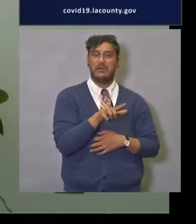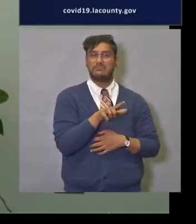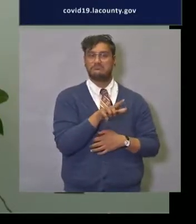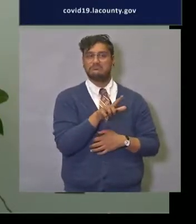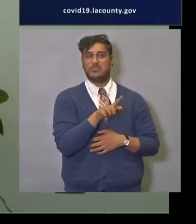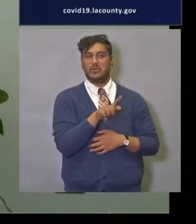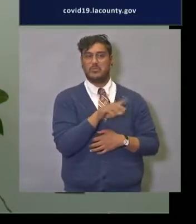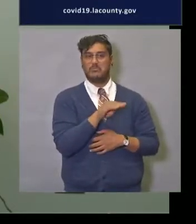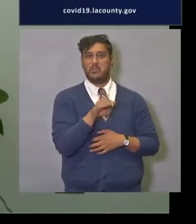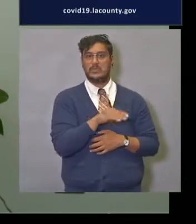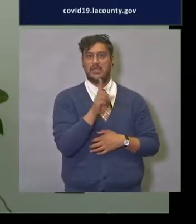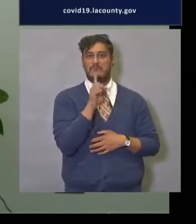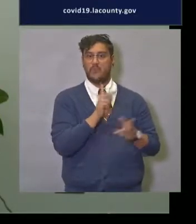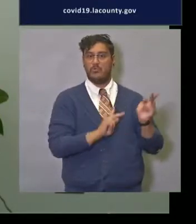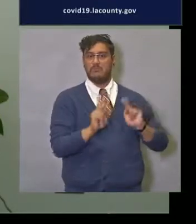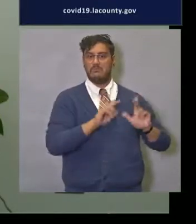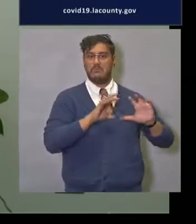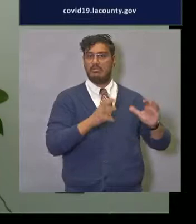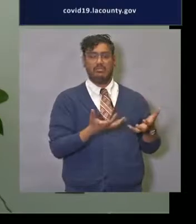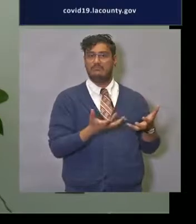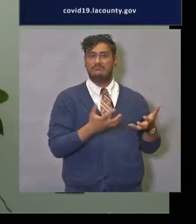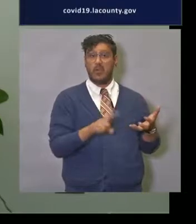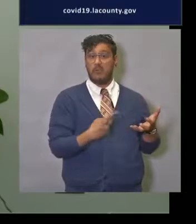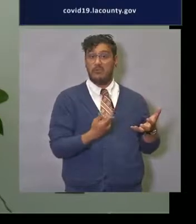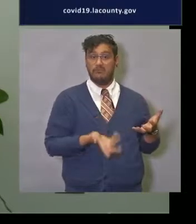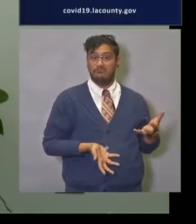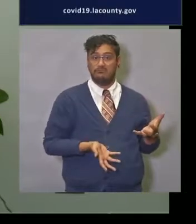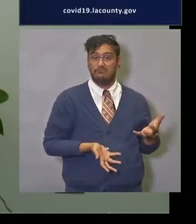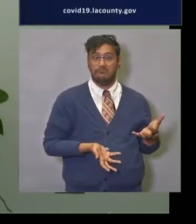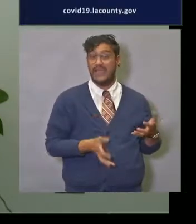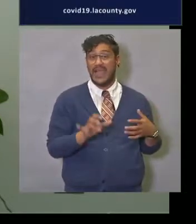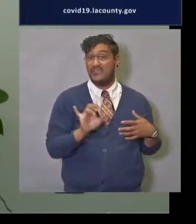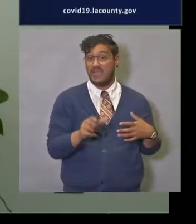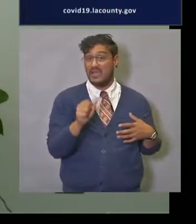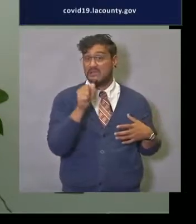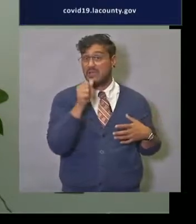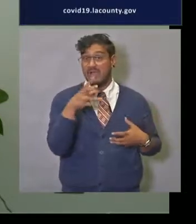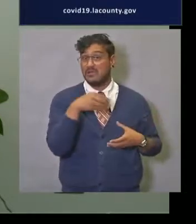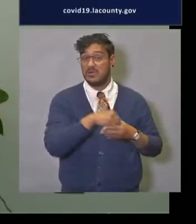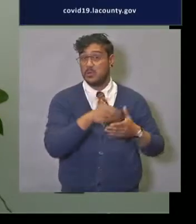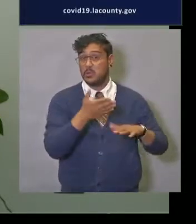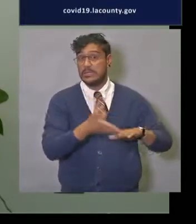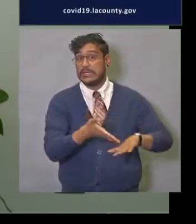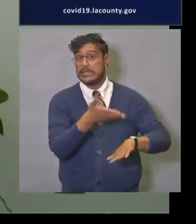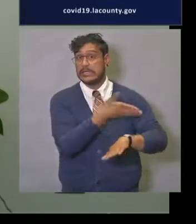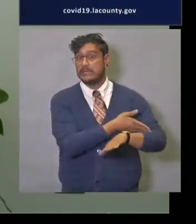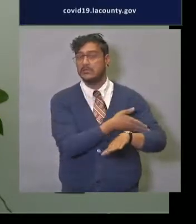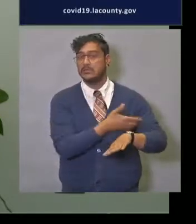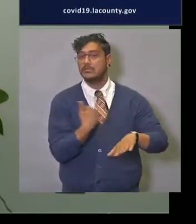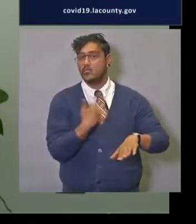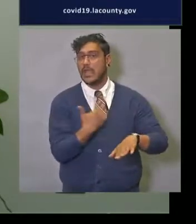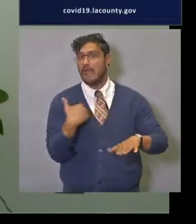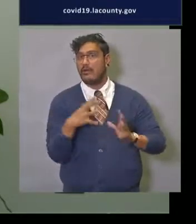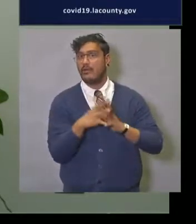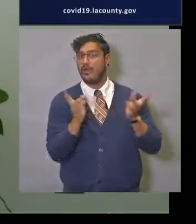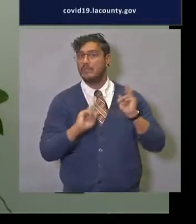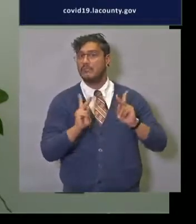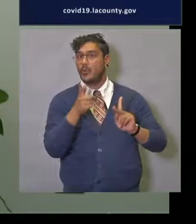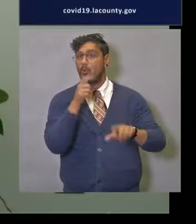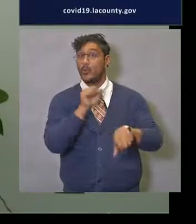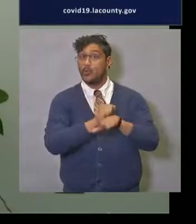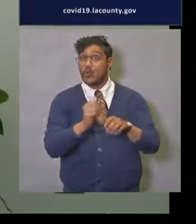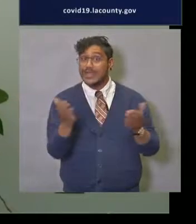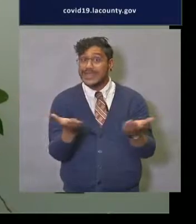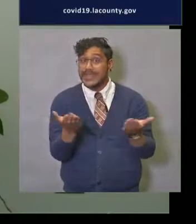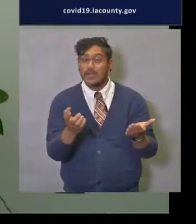population to date. And that doesn't include the increases we have because we have a large workforce that works here that may not live here, and we